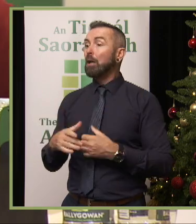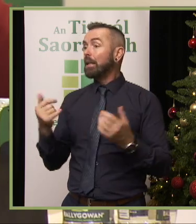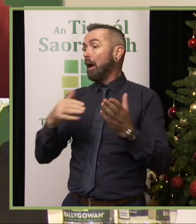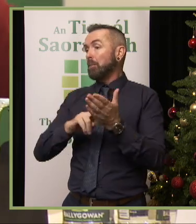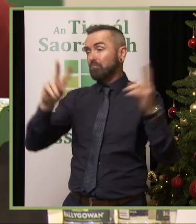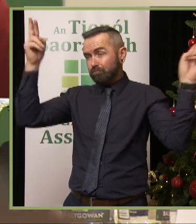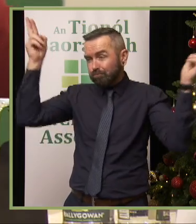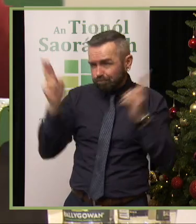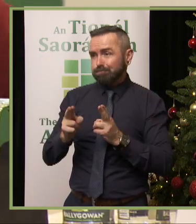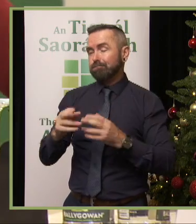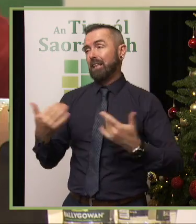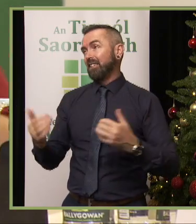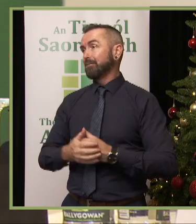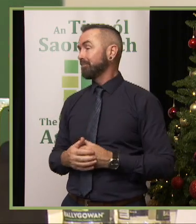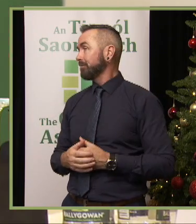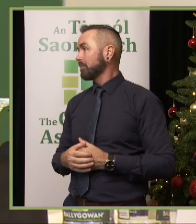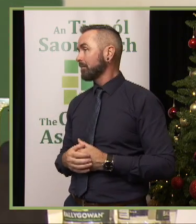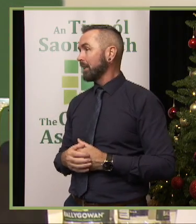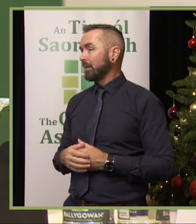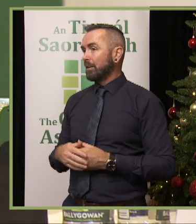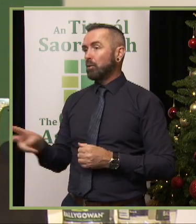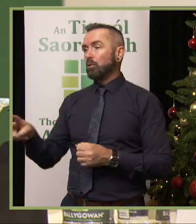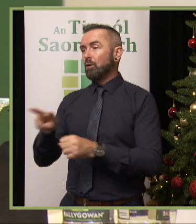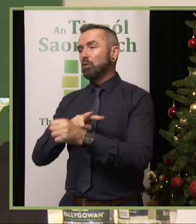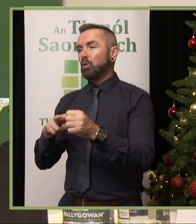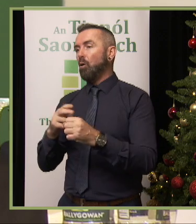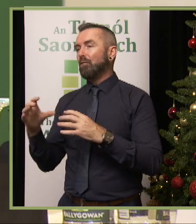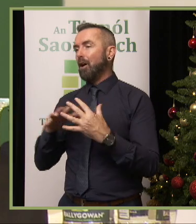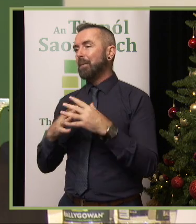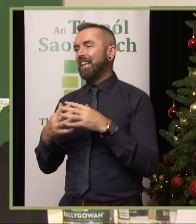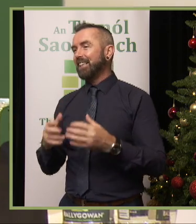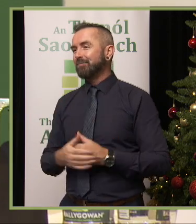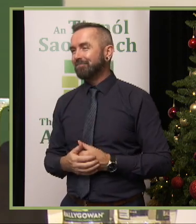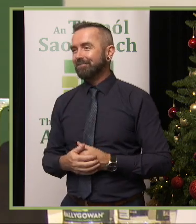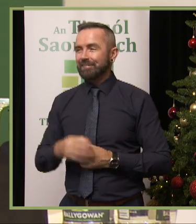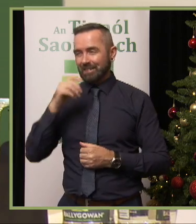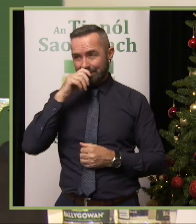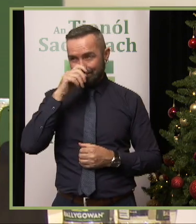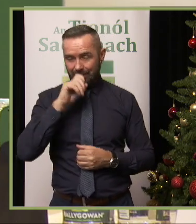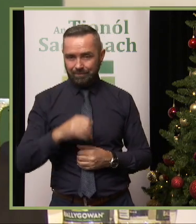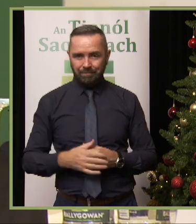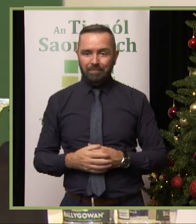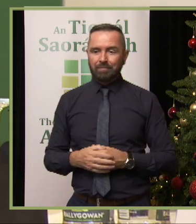state has already signed up to some things. We're going to break the computer. Okay.